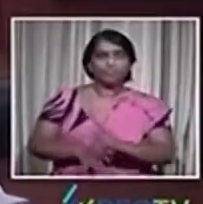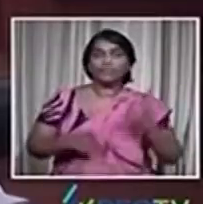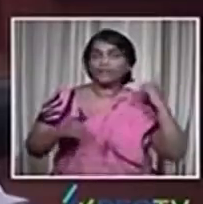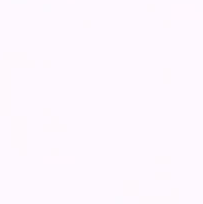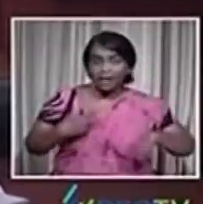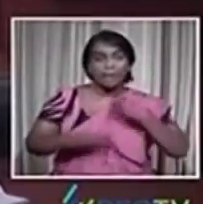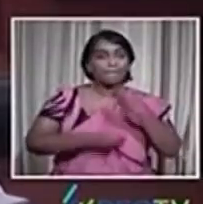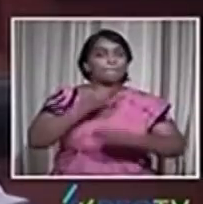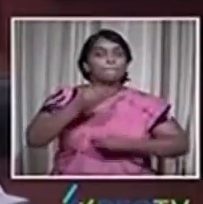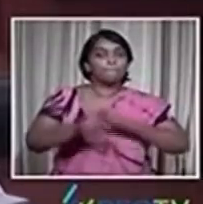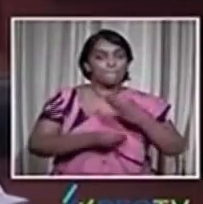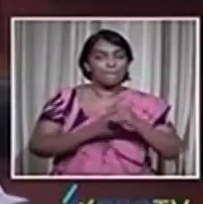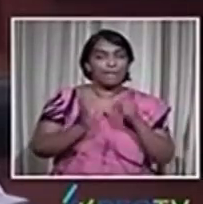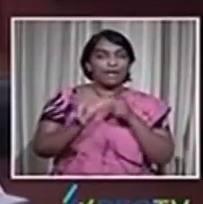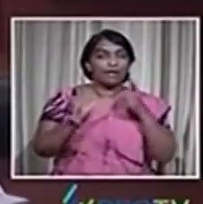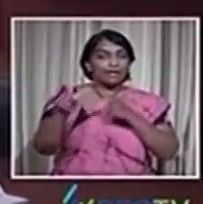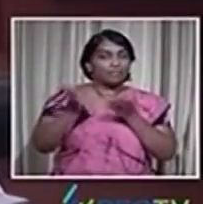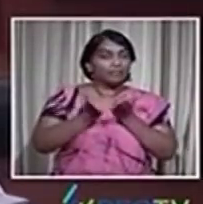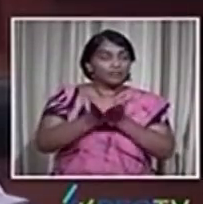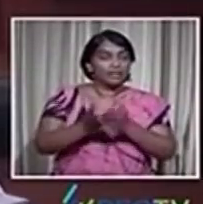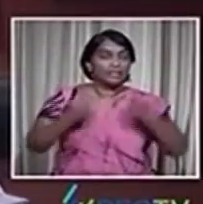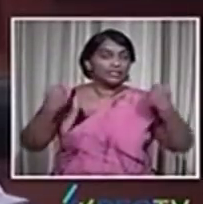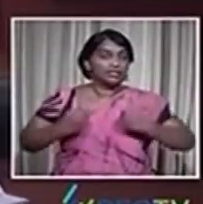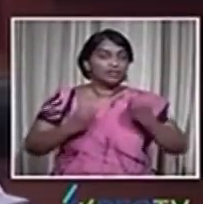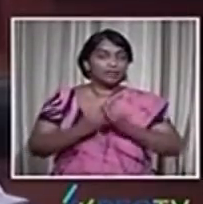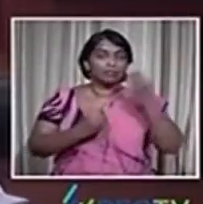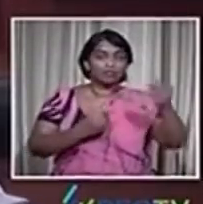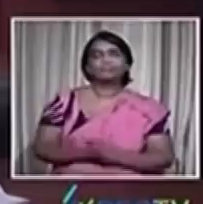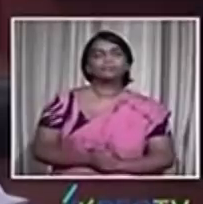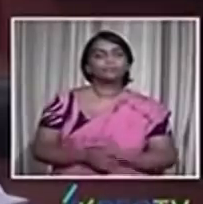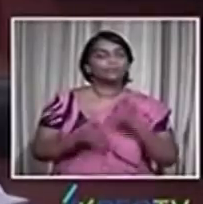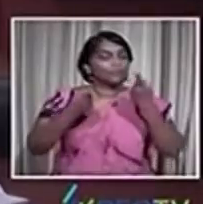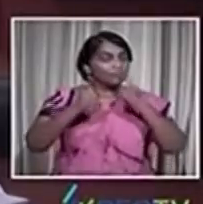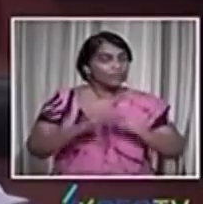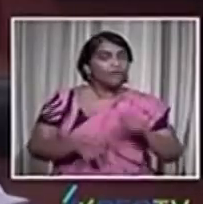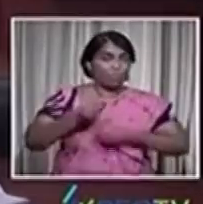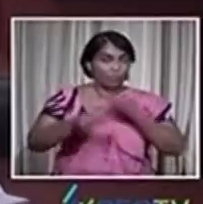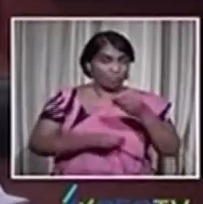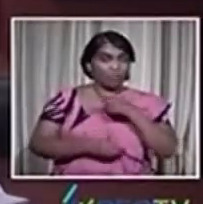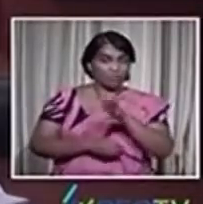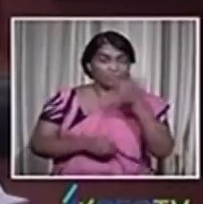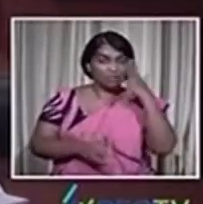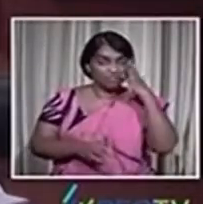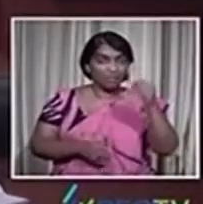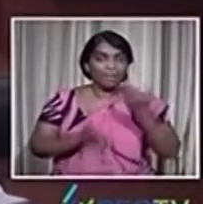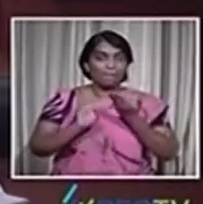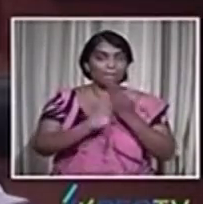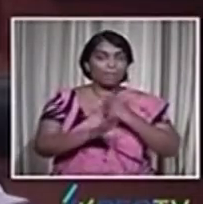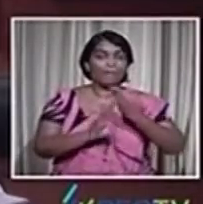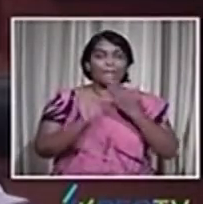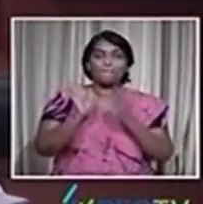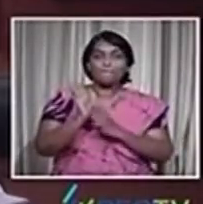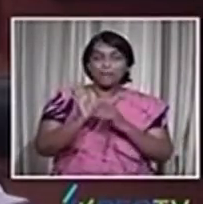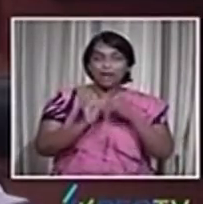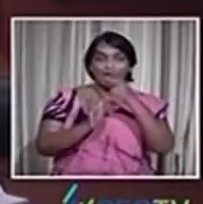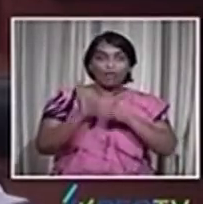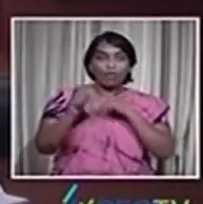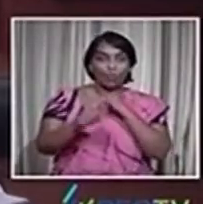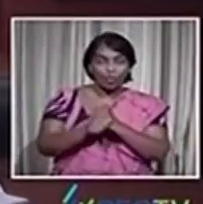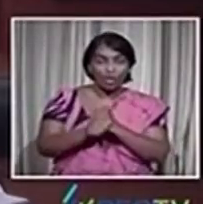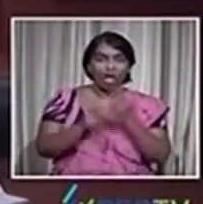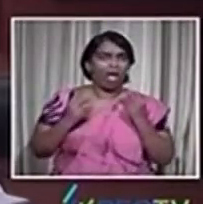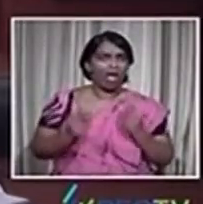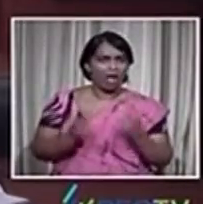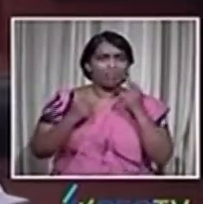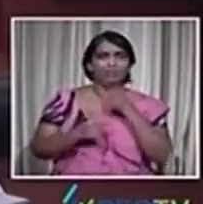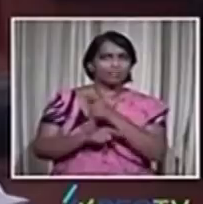Senadipati. He convened a meeting on the day of the Mirihana protest. The IGP was present along with the Secretary of Defence. He said that he had deployed 200